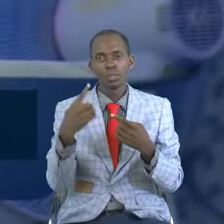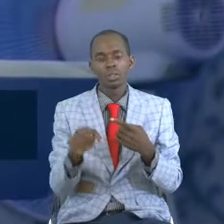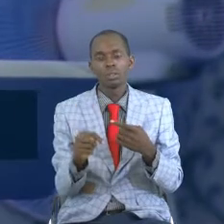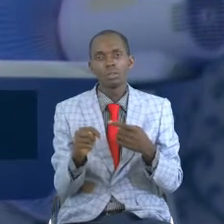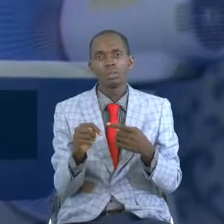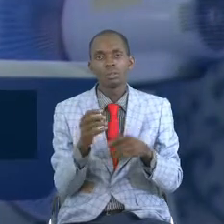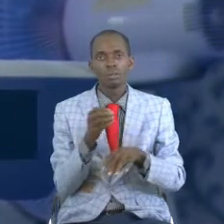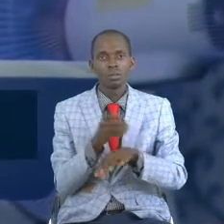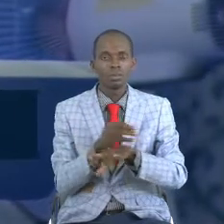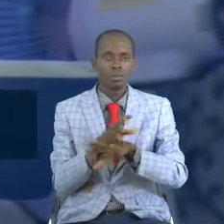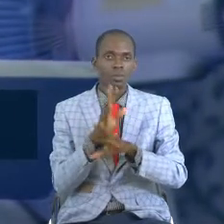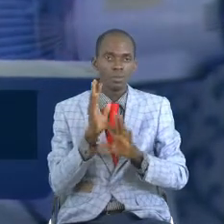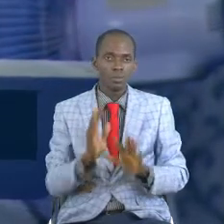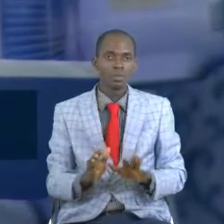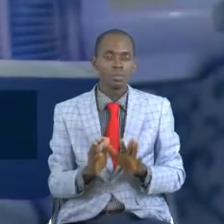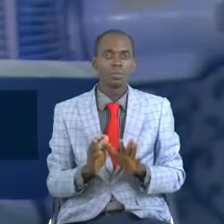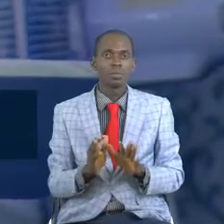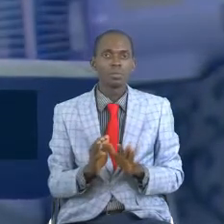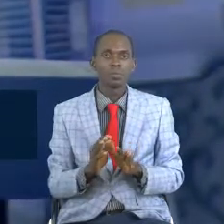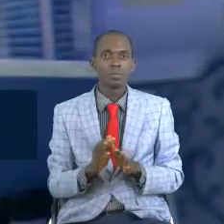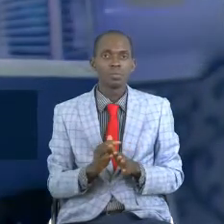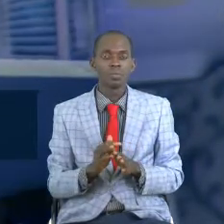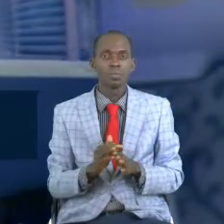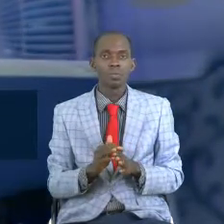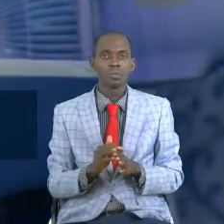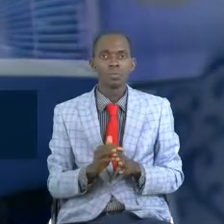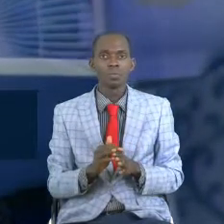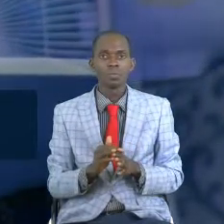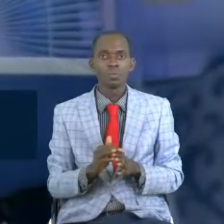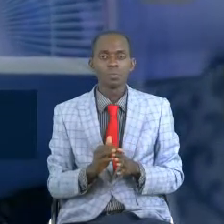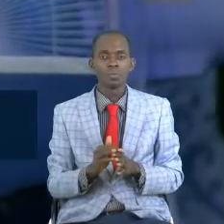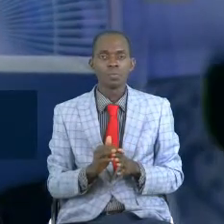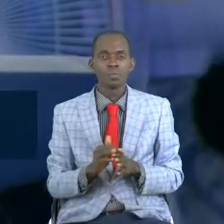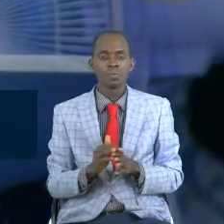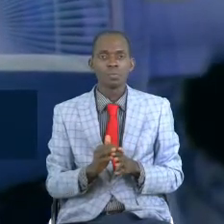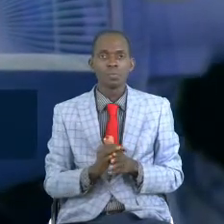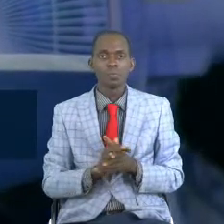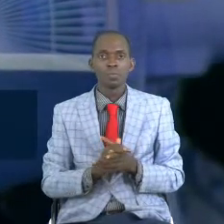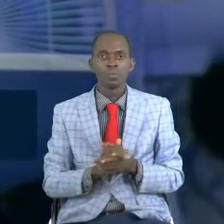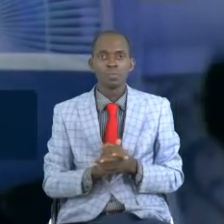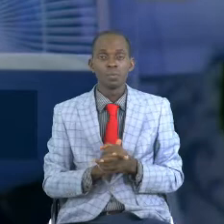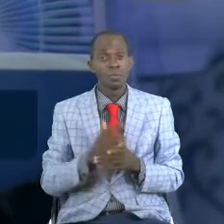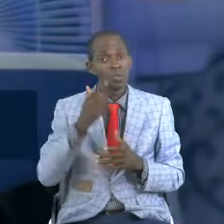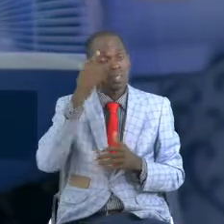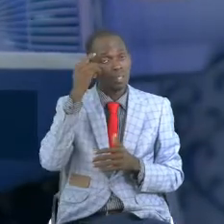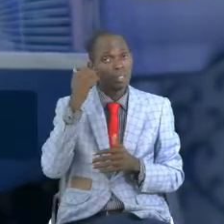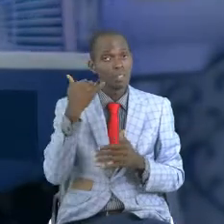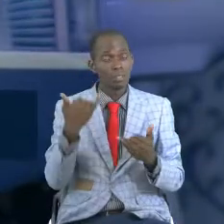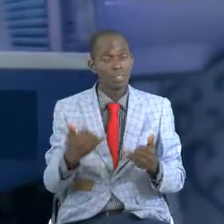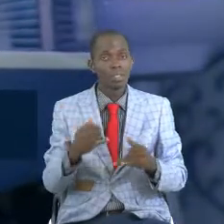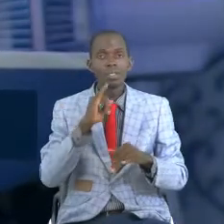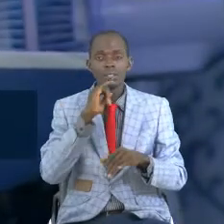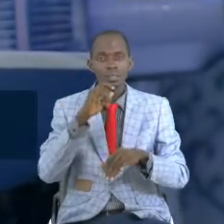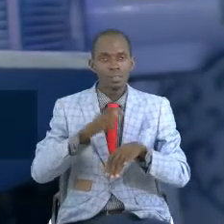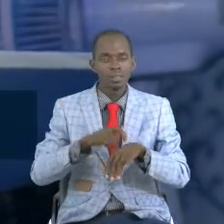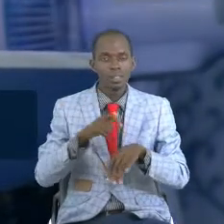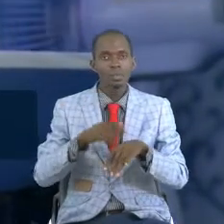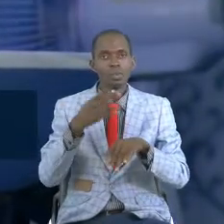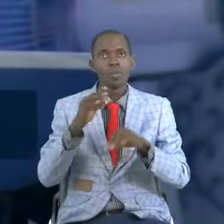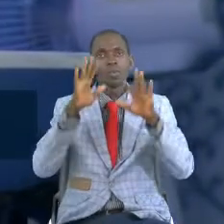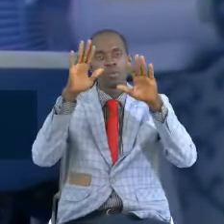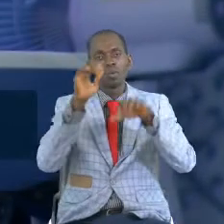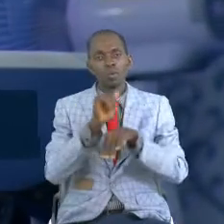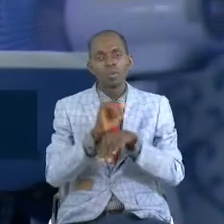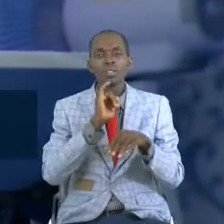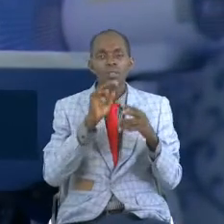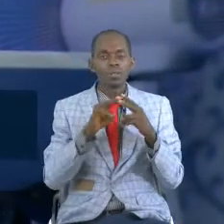me. I'll be able to see it. And then because the time of miracle is very close now.